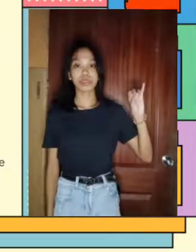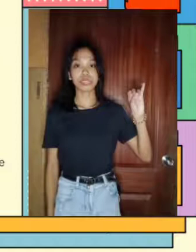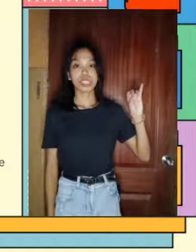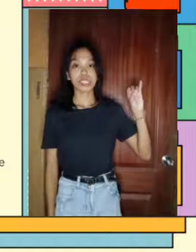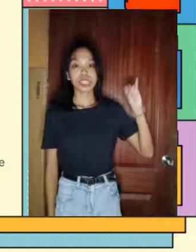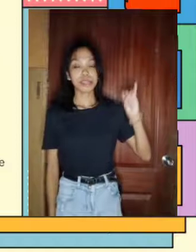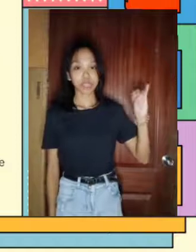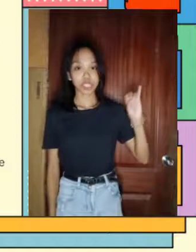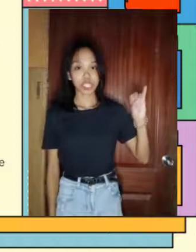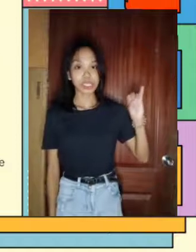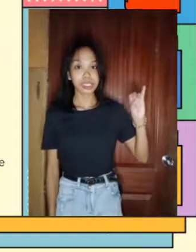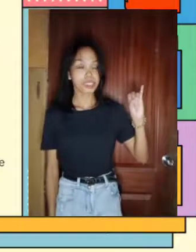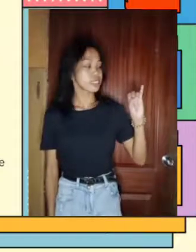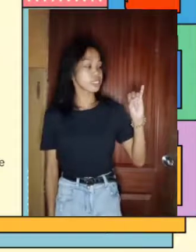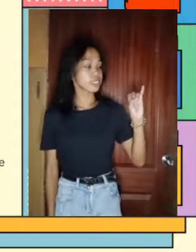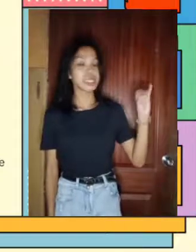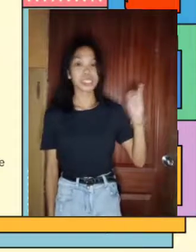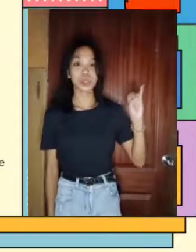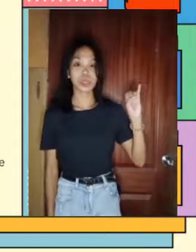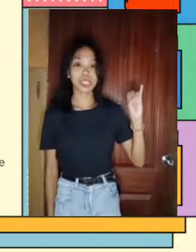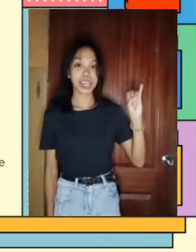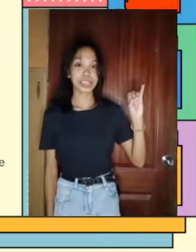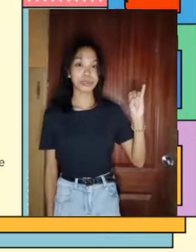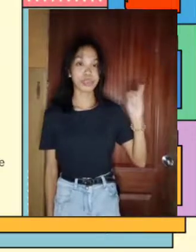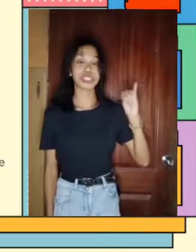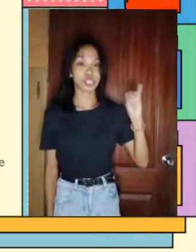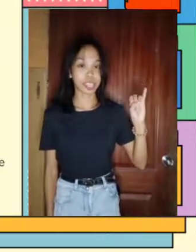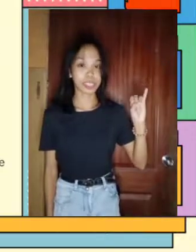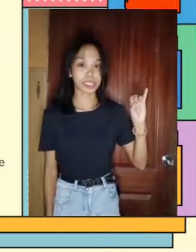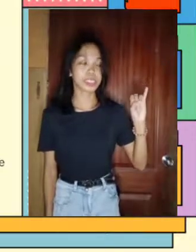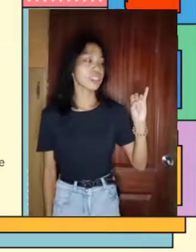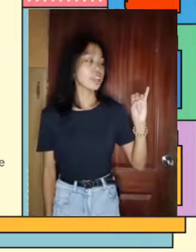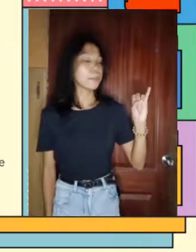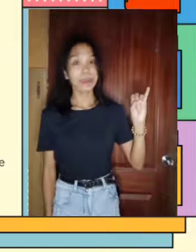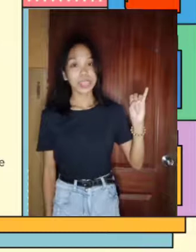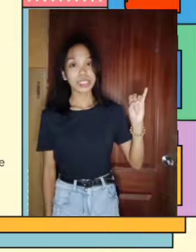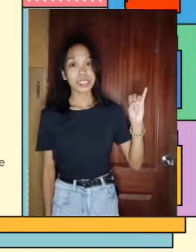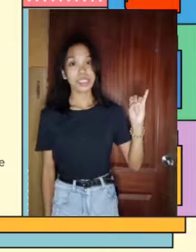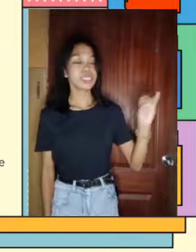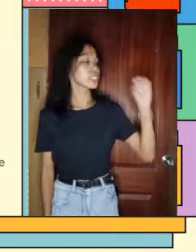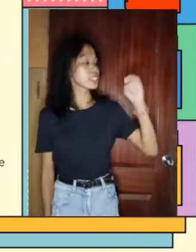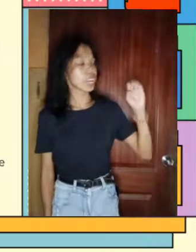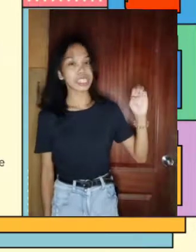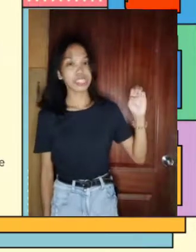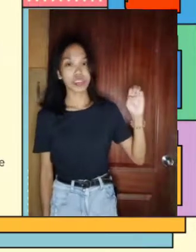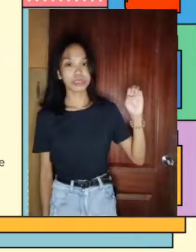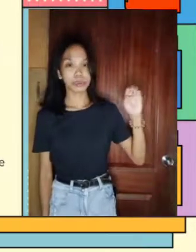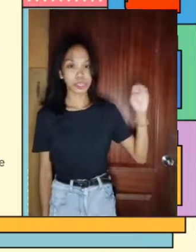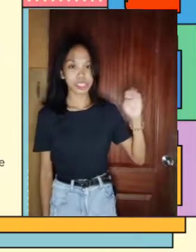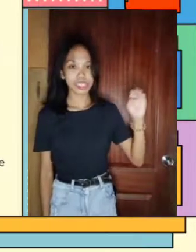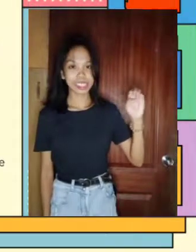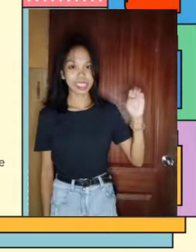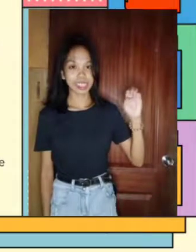of infections. This is also the sign for insurance. But this is the sign